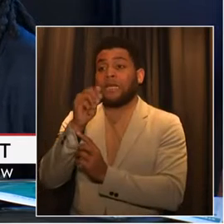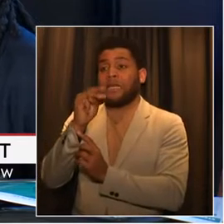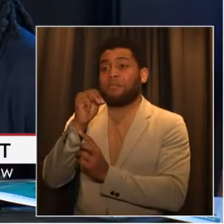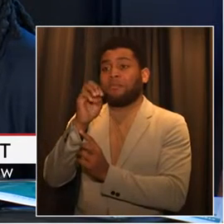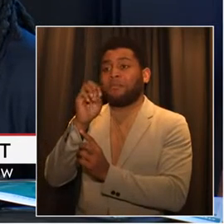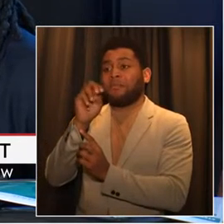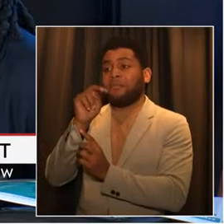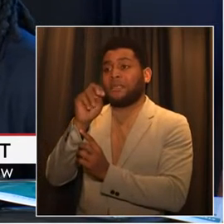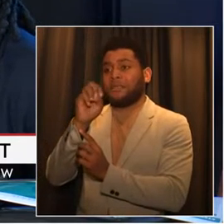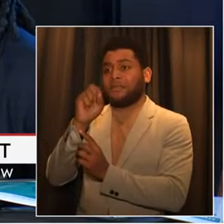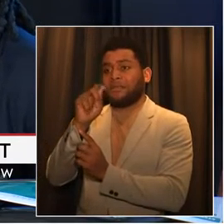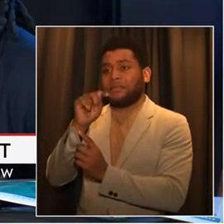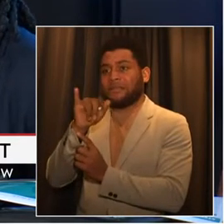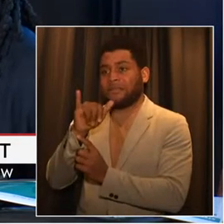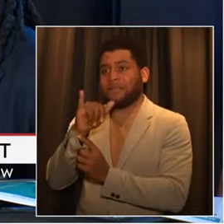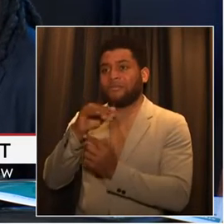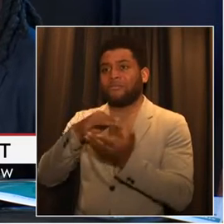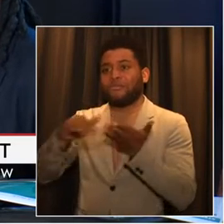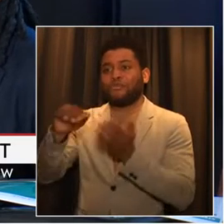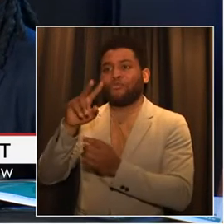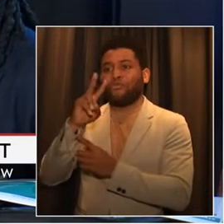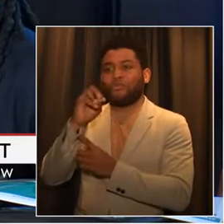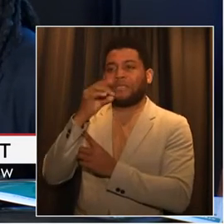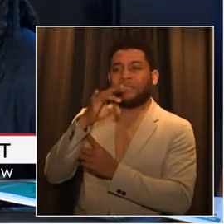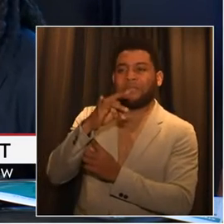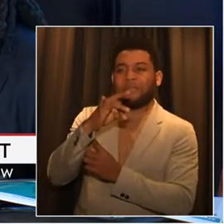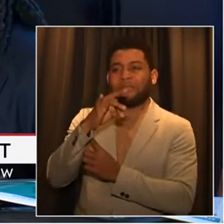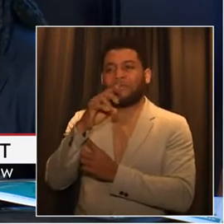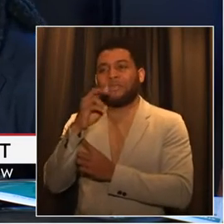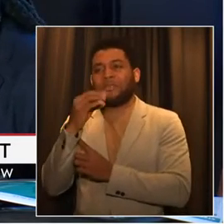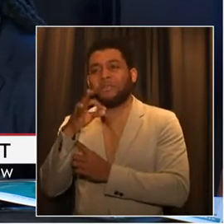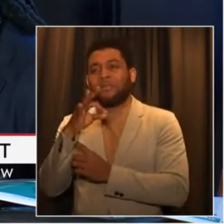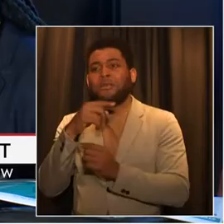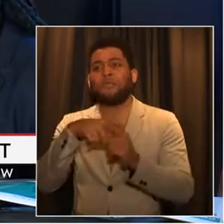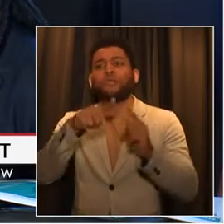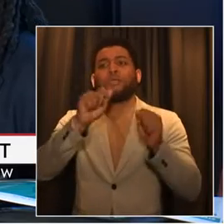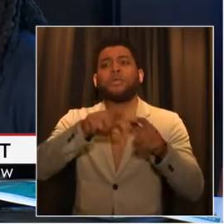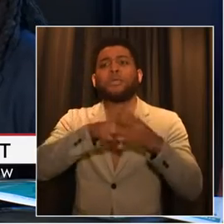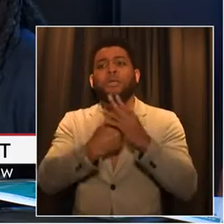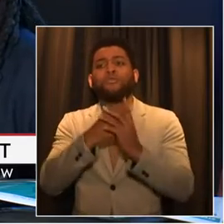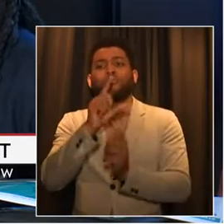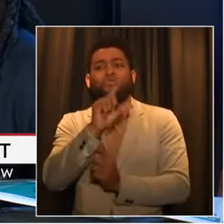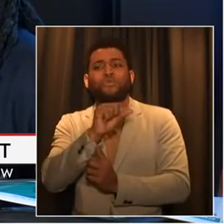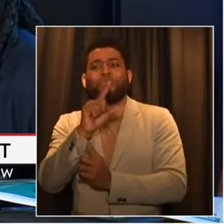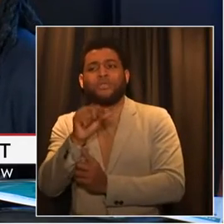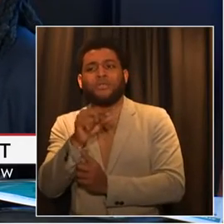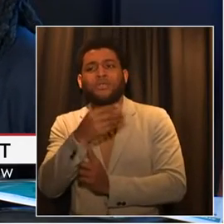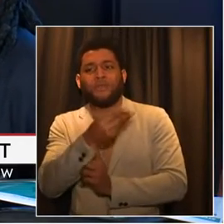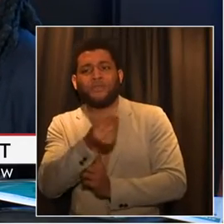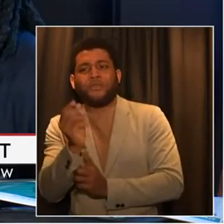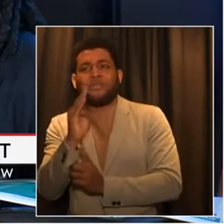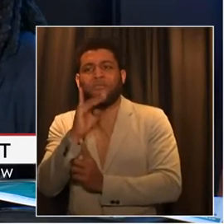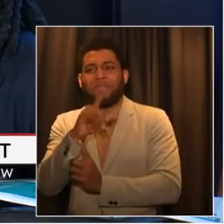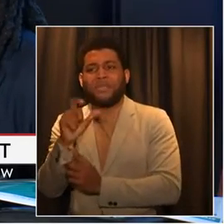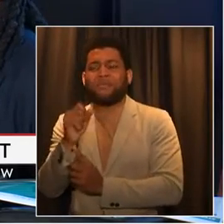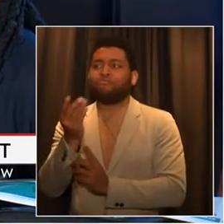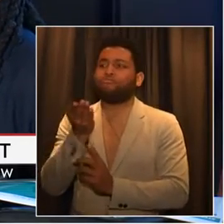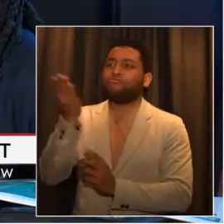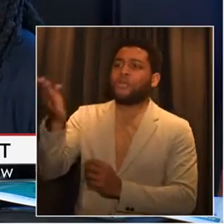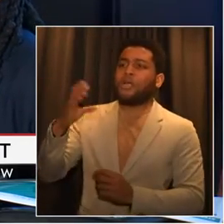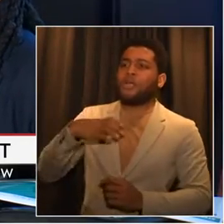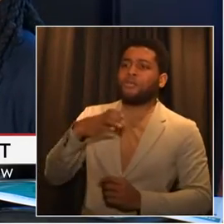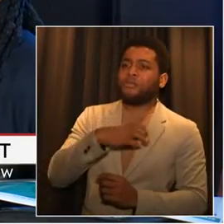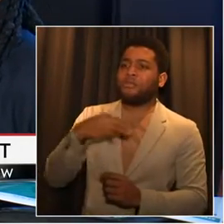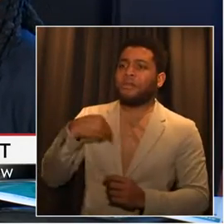2018, in which you implemented in 2020. So I do have several bills. I know the council has bills as well that we will be And moving that forward was a